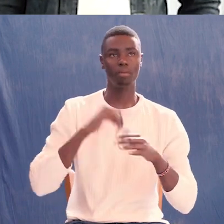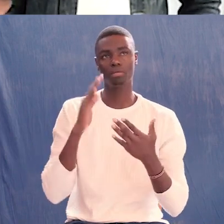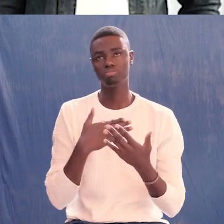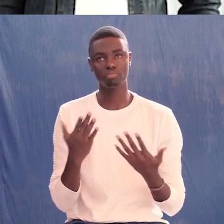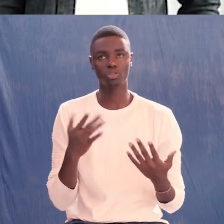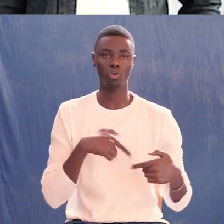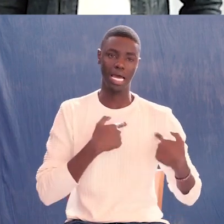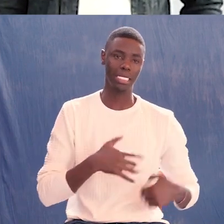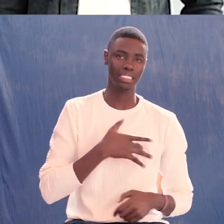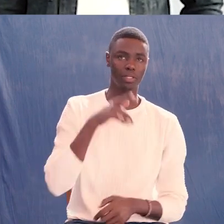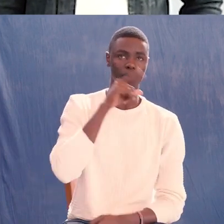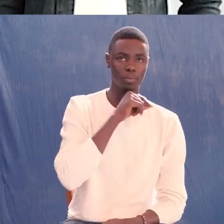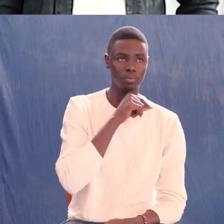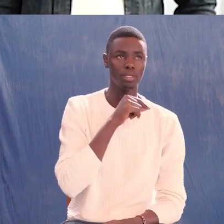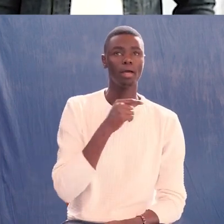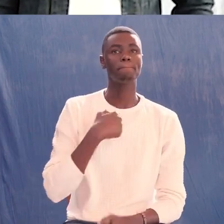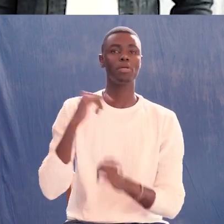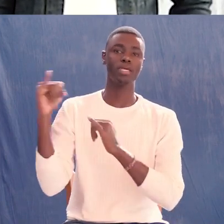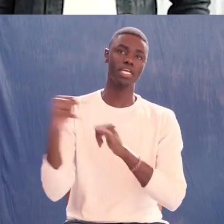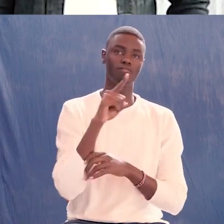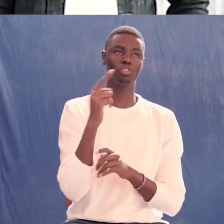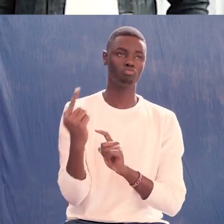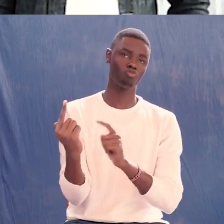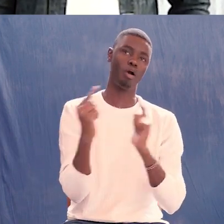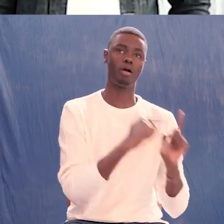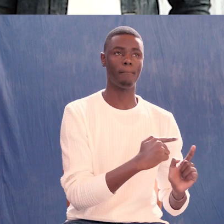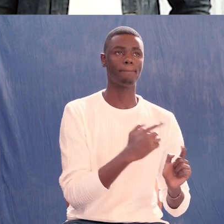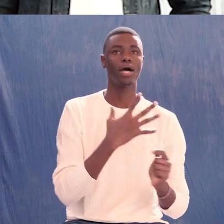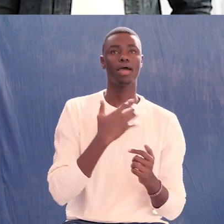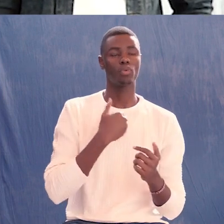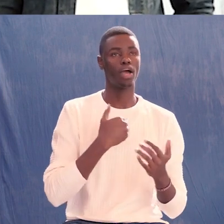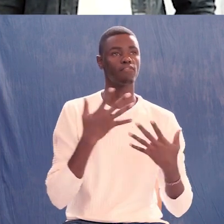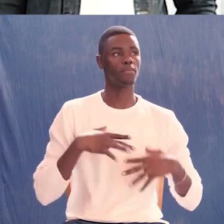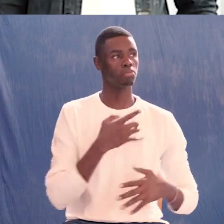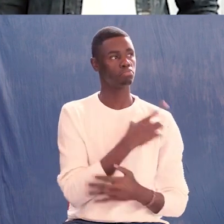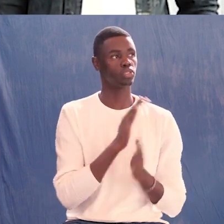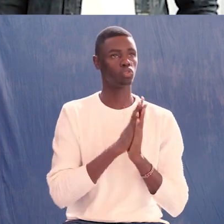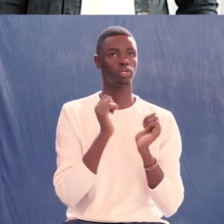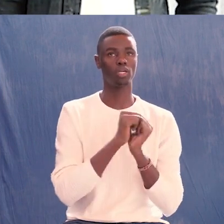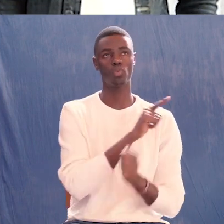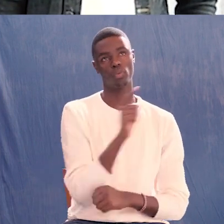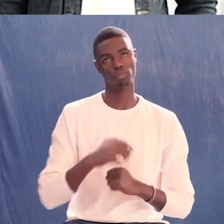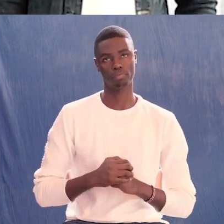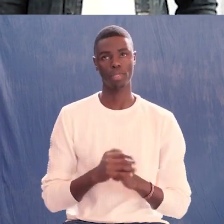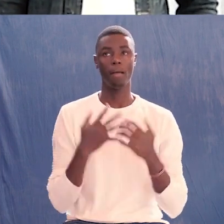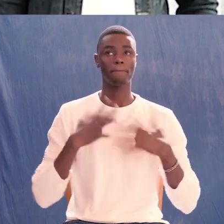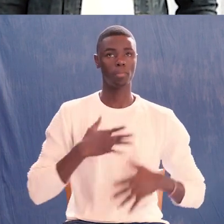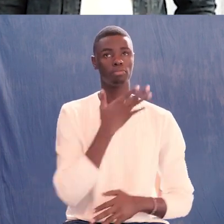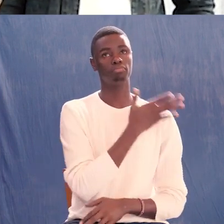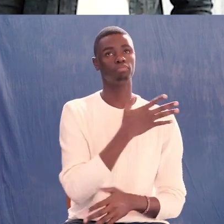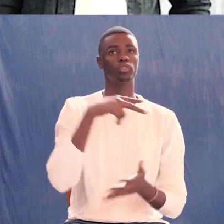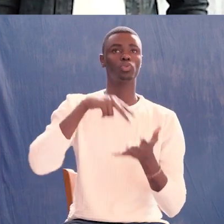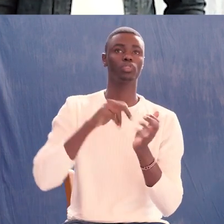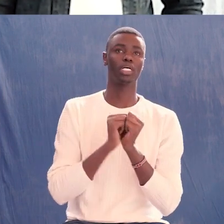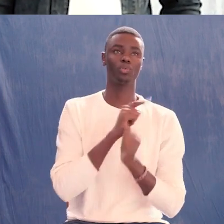whether through the message, I invite you just to come forward and we'll have people here to pray with you, people here to stand